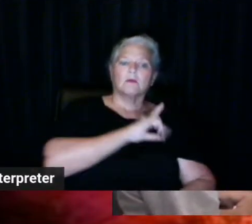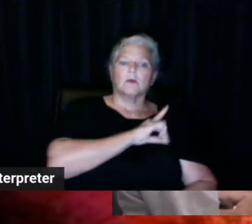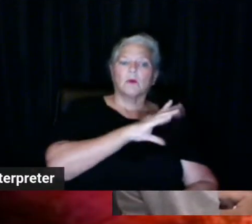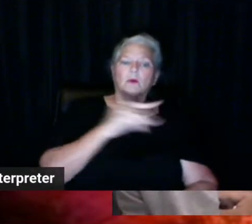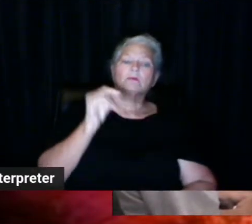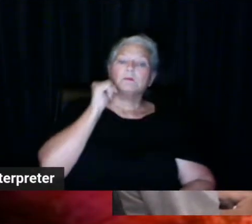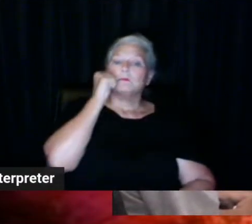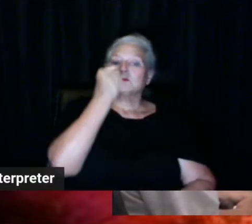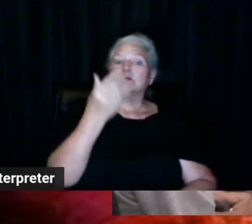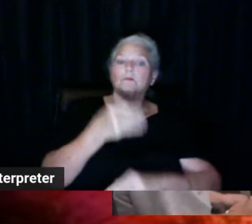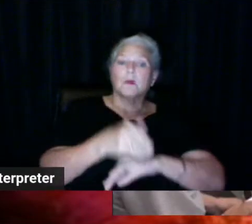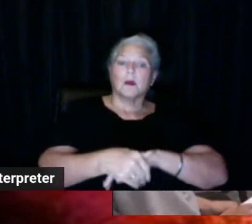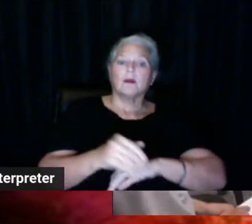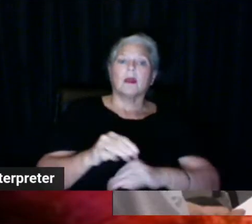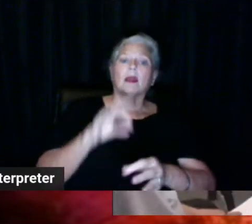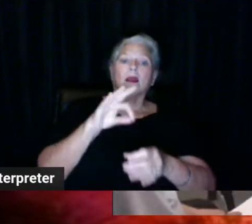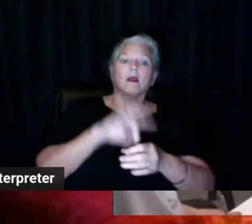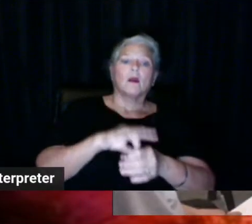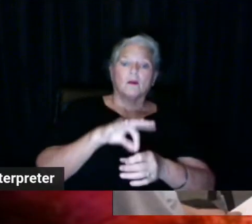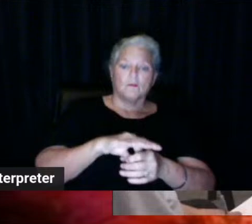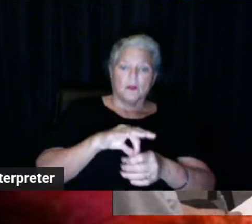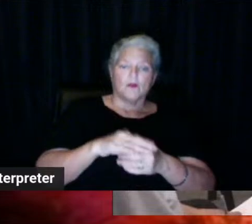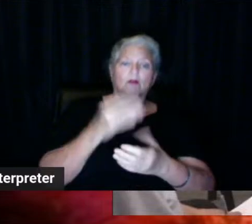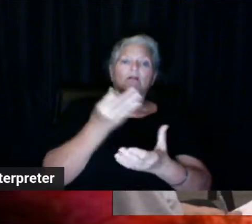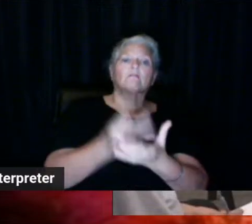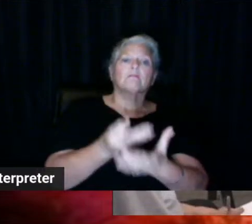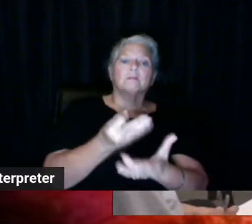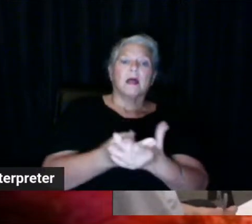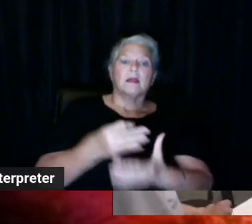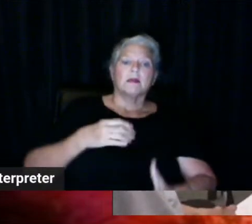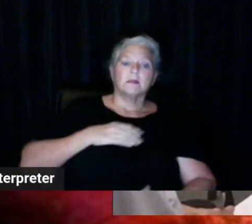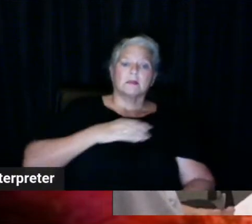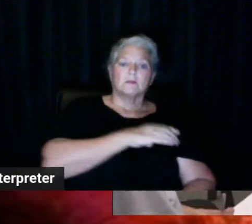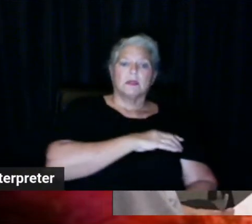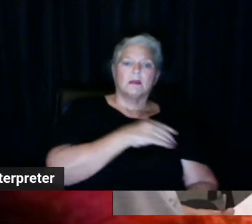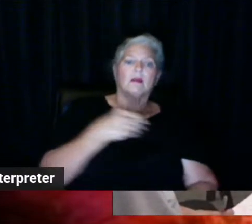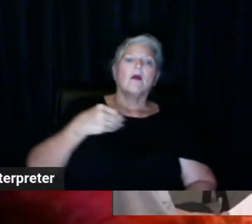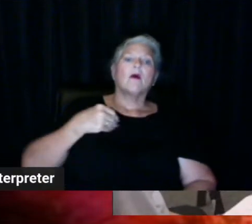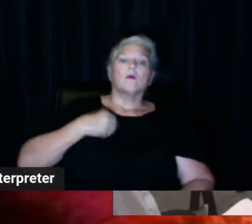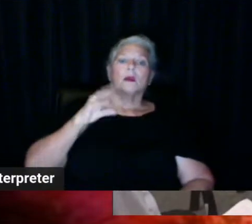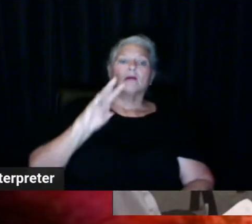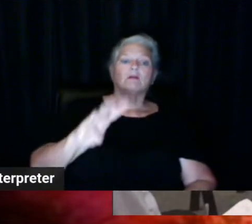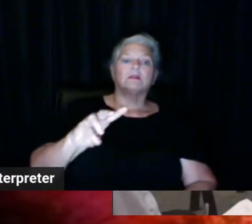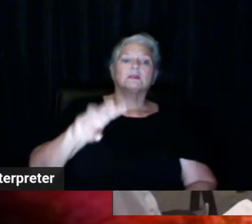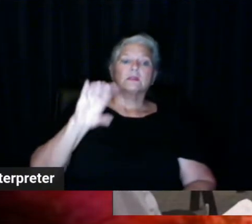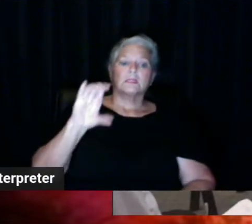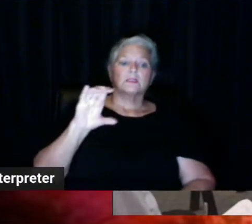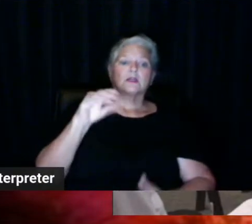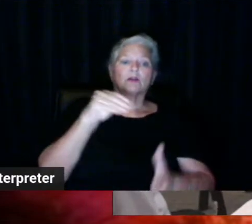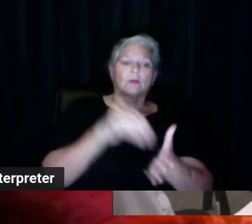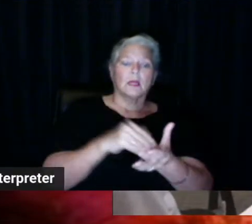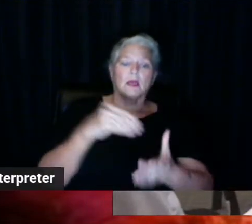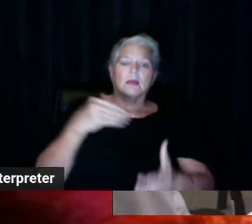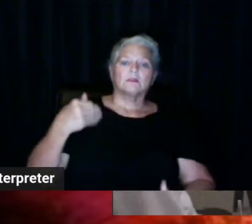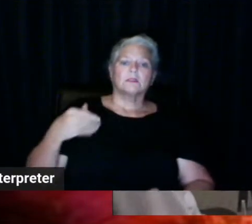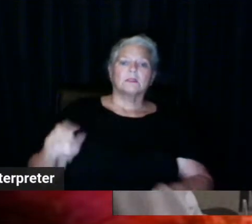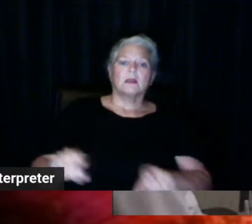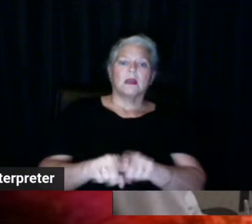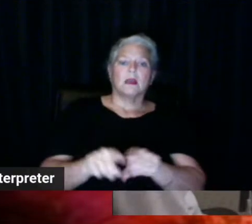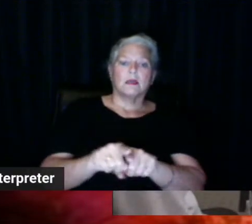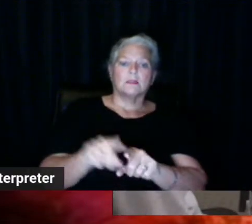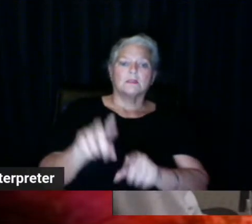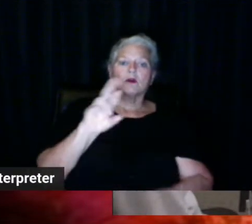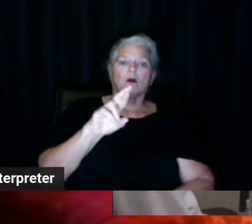well. And we have 600,000 as the reserve fund budget for the